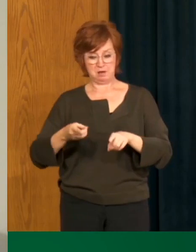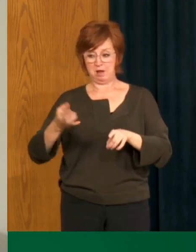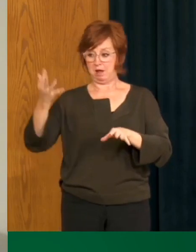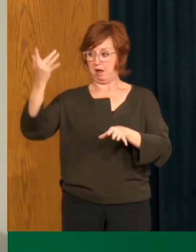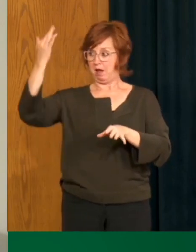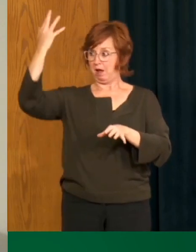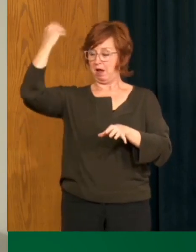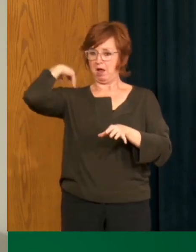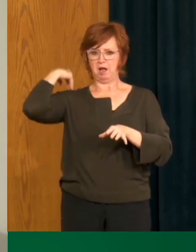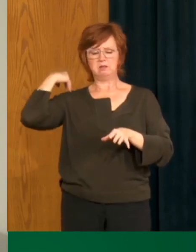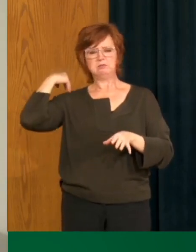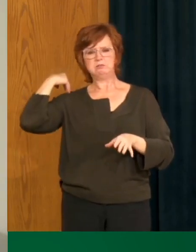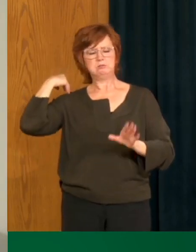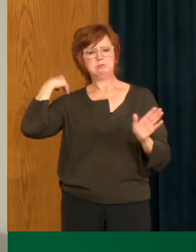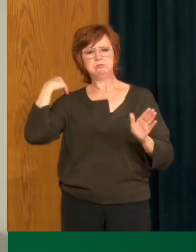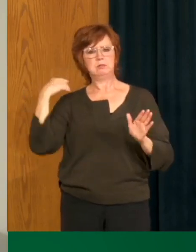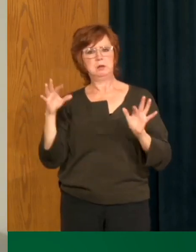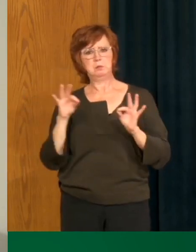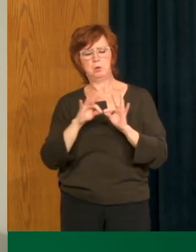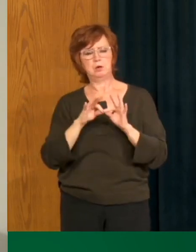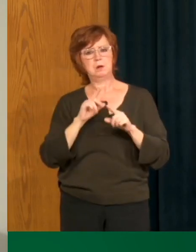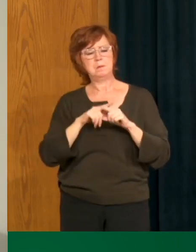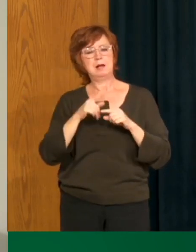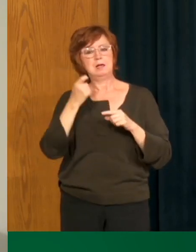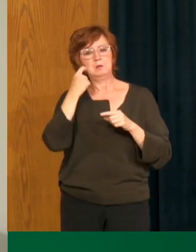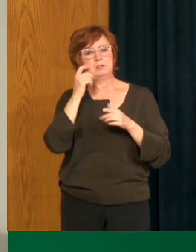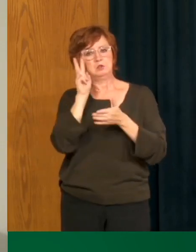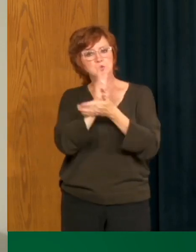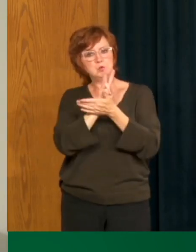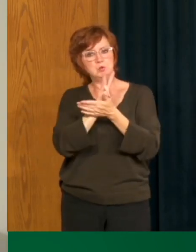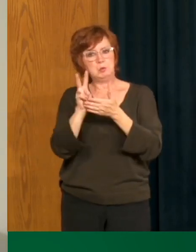immediate contacts? And settings in communal living